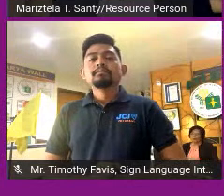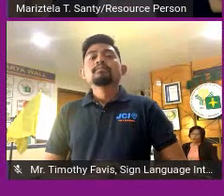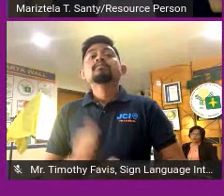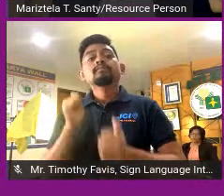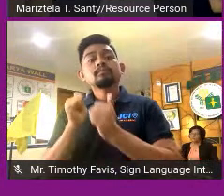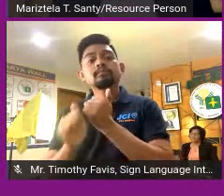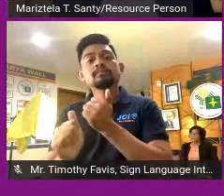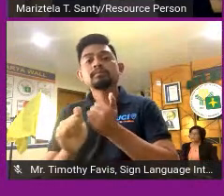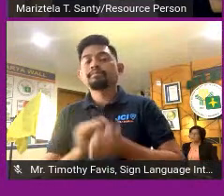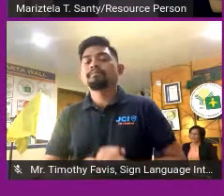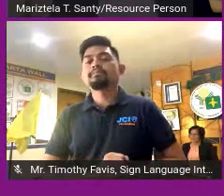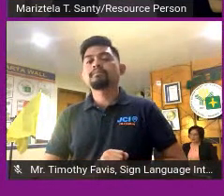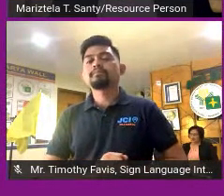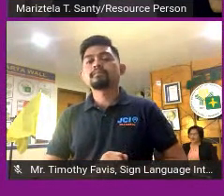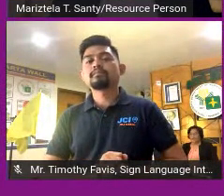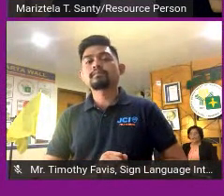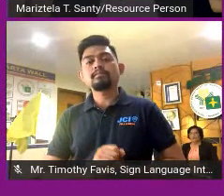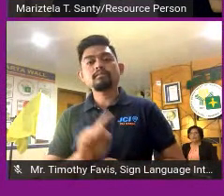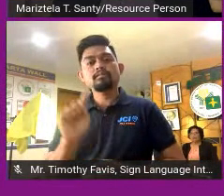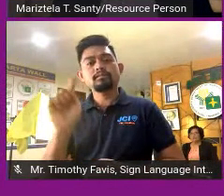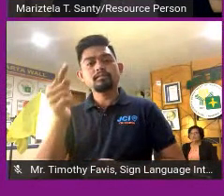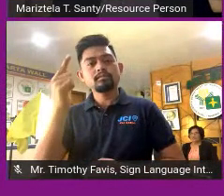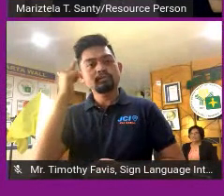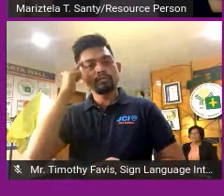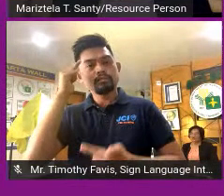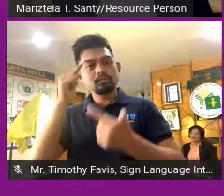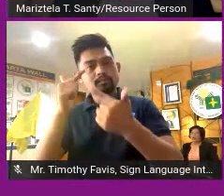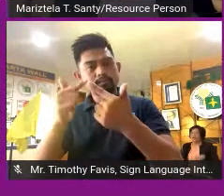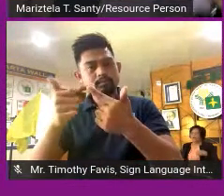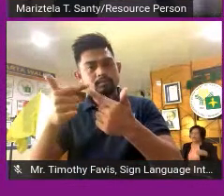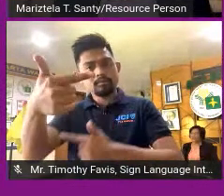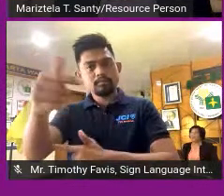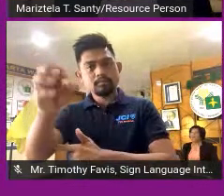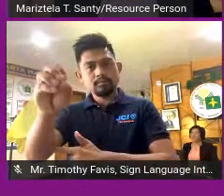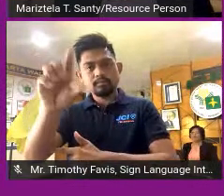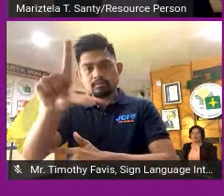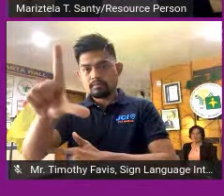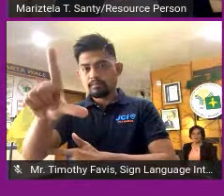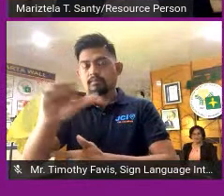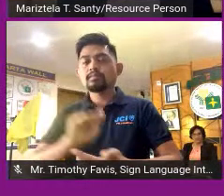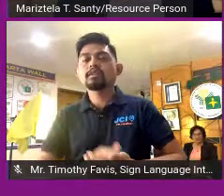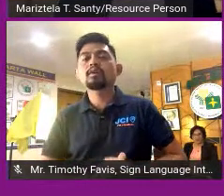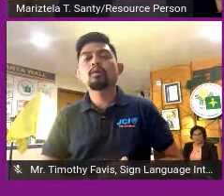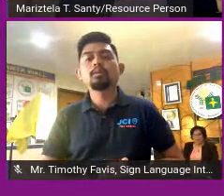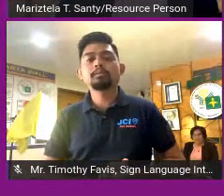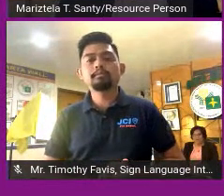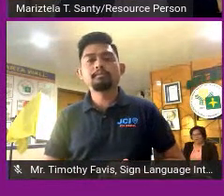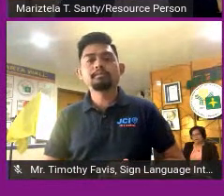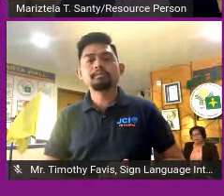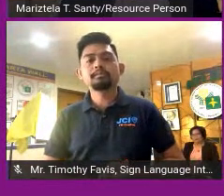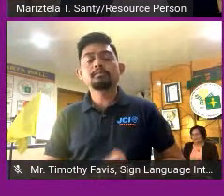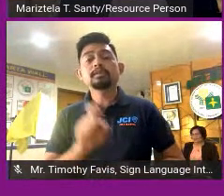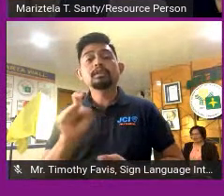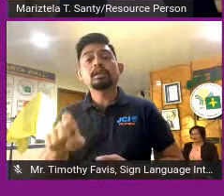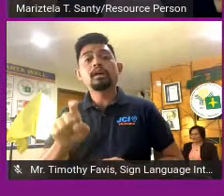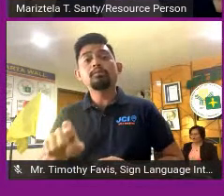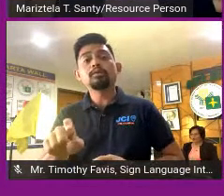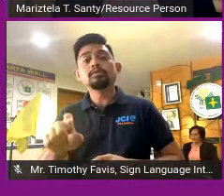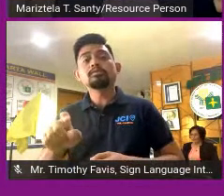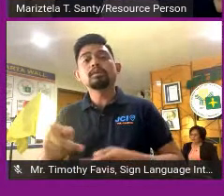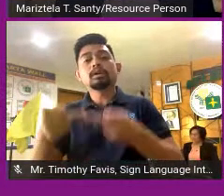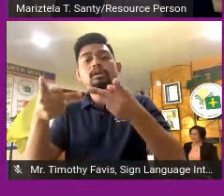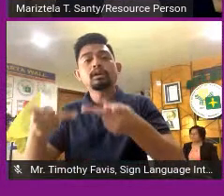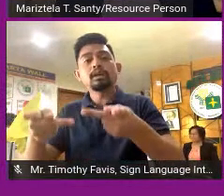And so, the main goal in our GST or any training that you are attending,